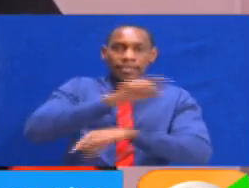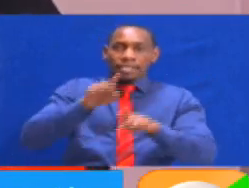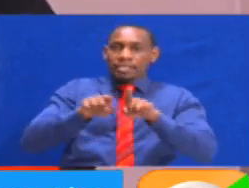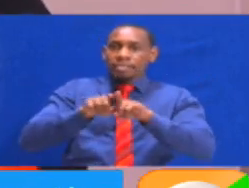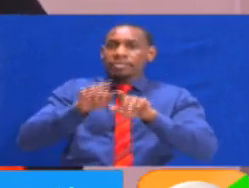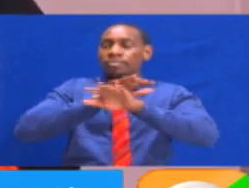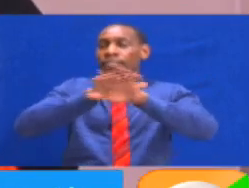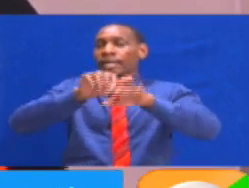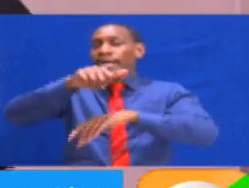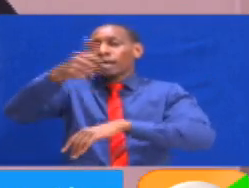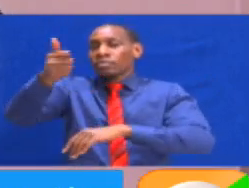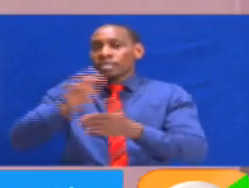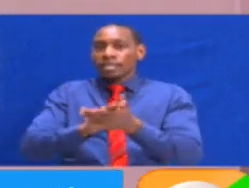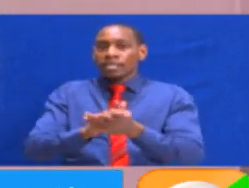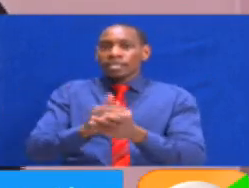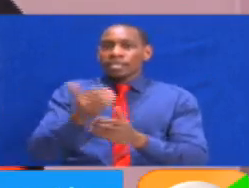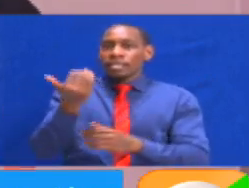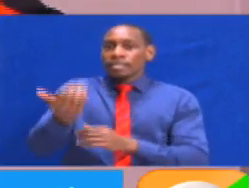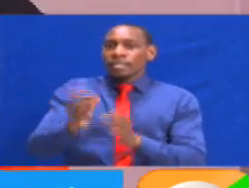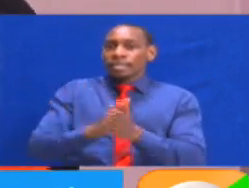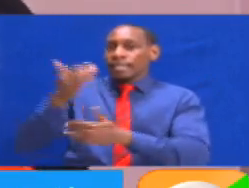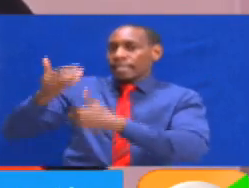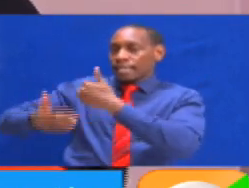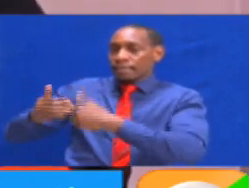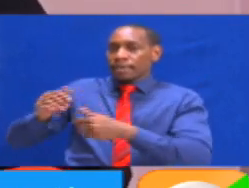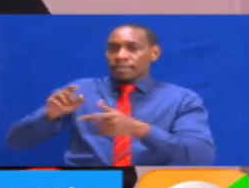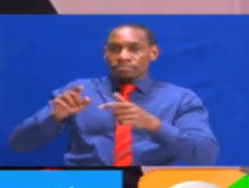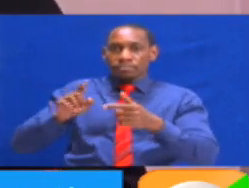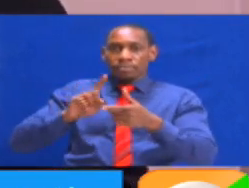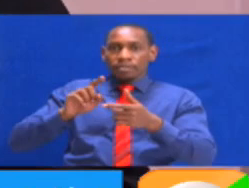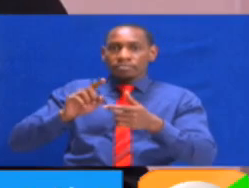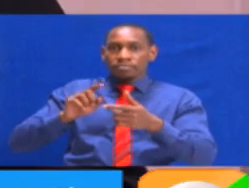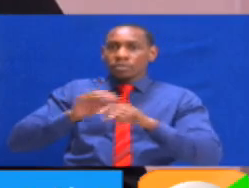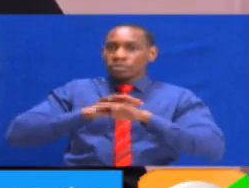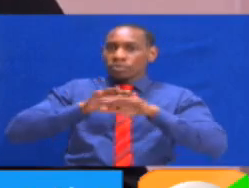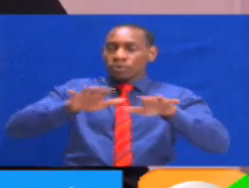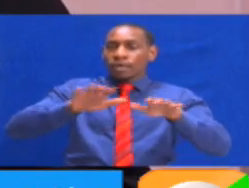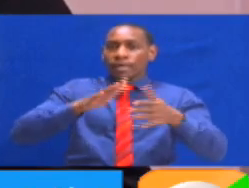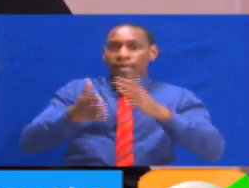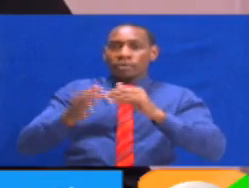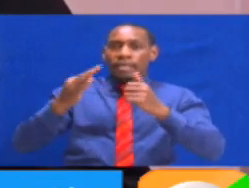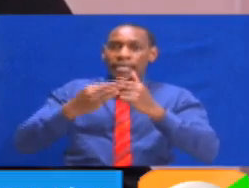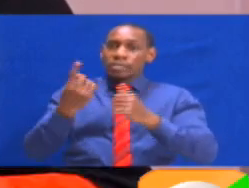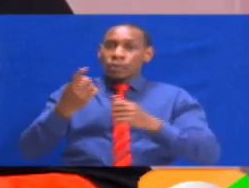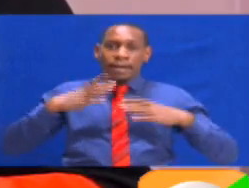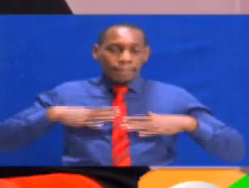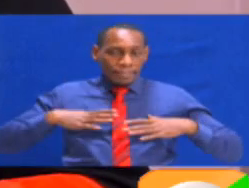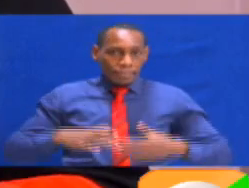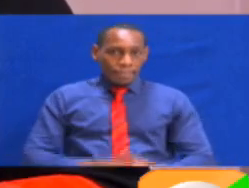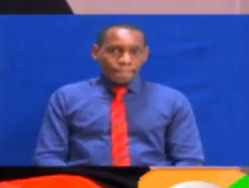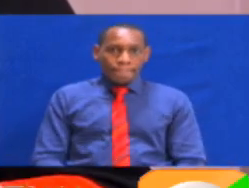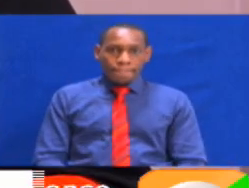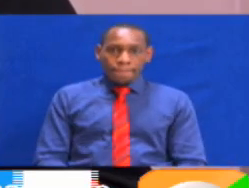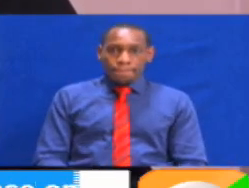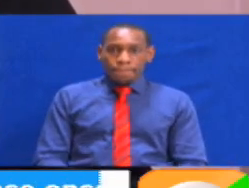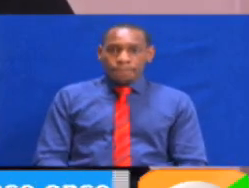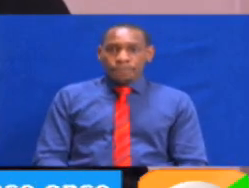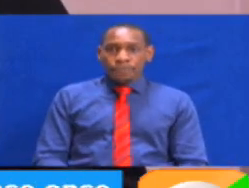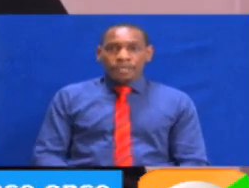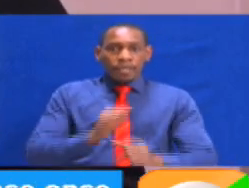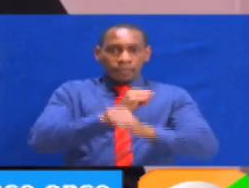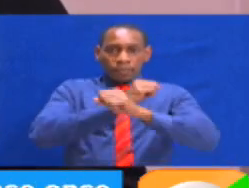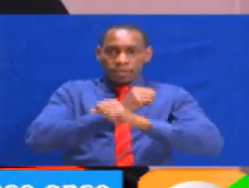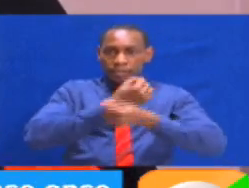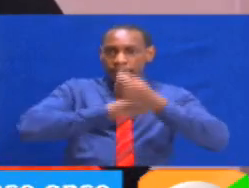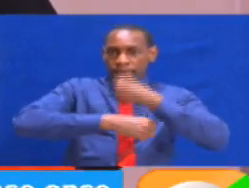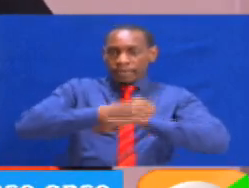spread it to someone else, to their child, to their next door neighbor, and that way it spread to about 81 people. Now, the preventative measures in the